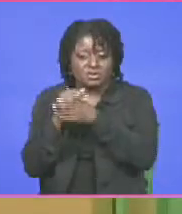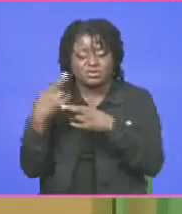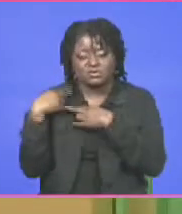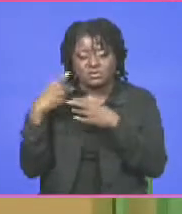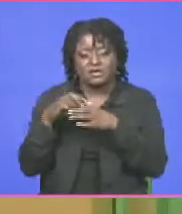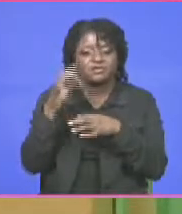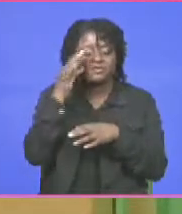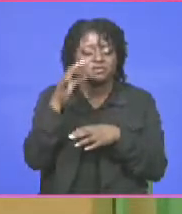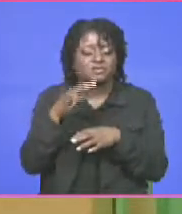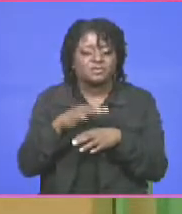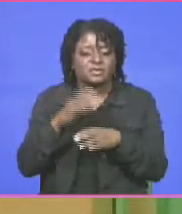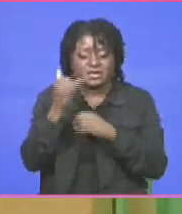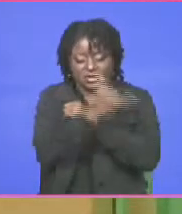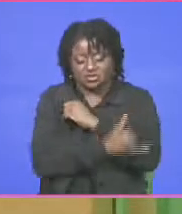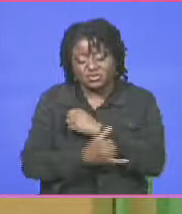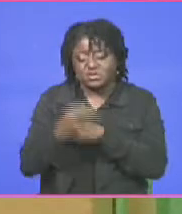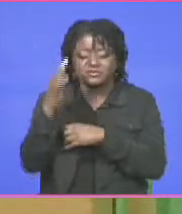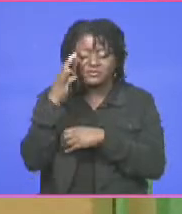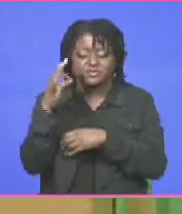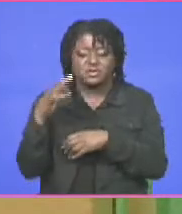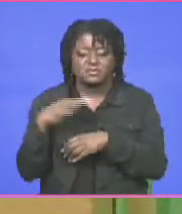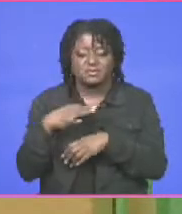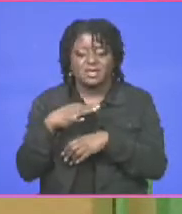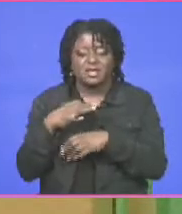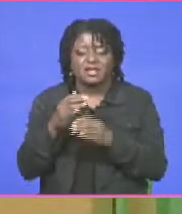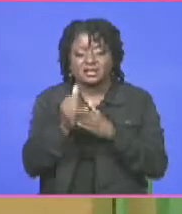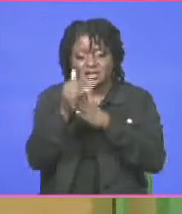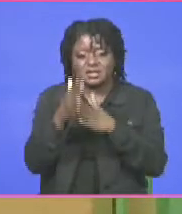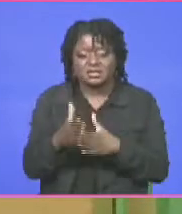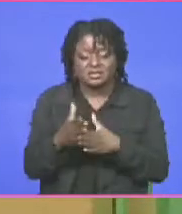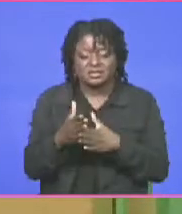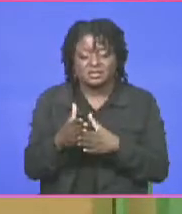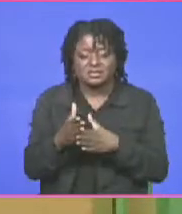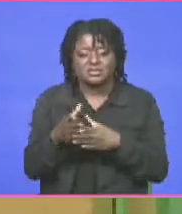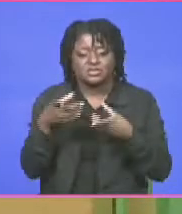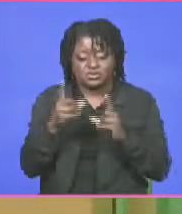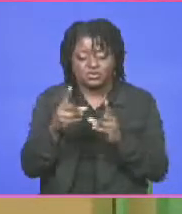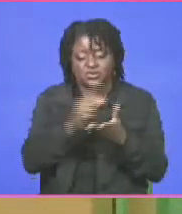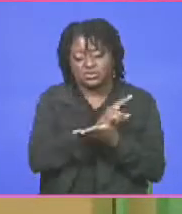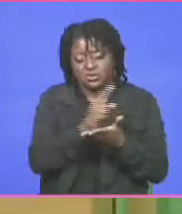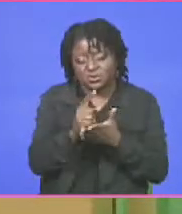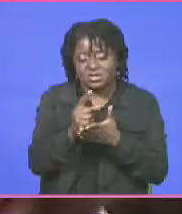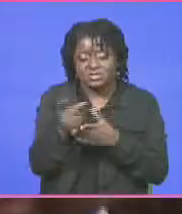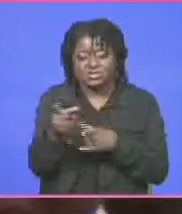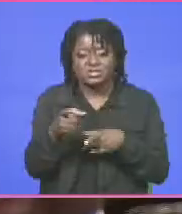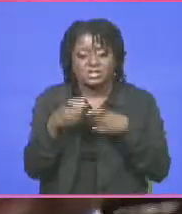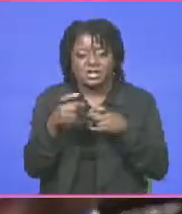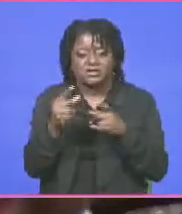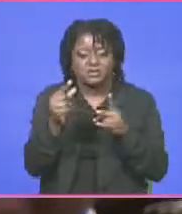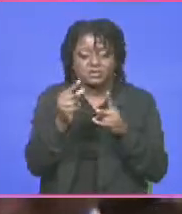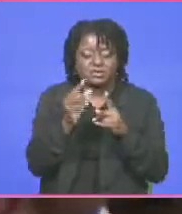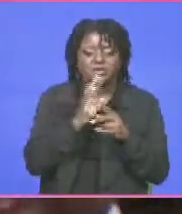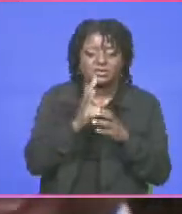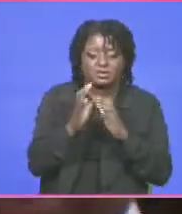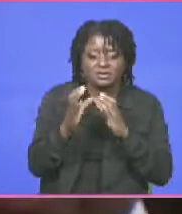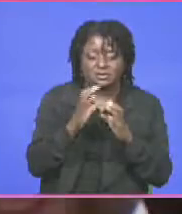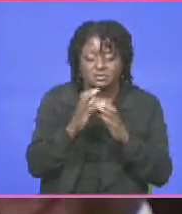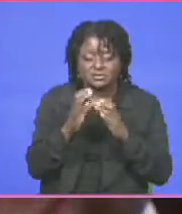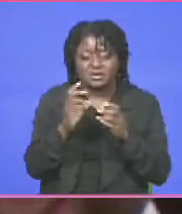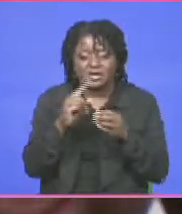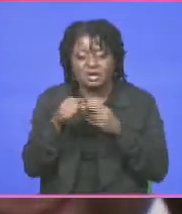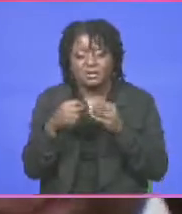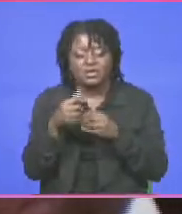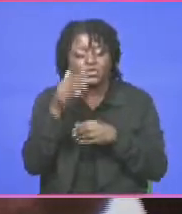frontrunners as a part of the Women's Week activities. The new Member of Parliament gave this commentary about women in Parliament, starting with the latest